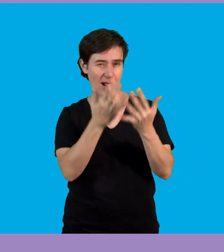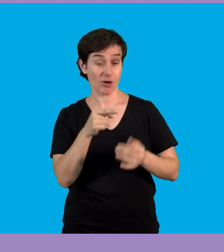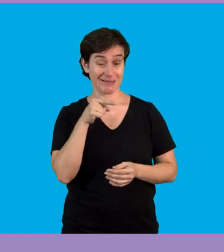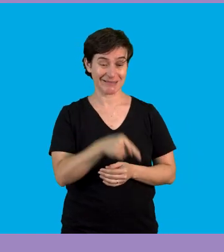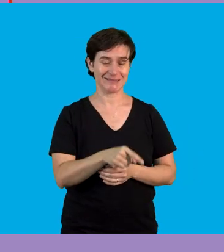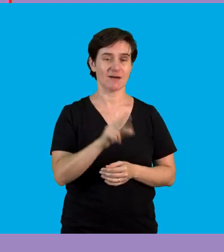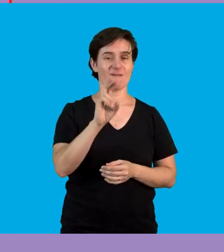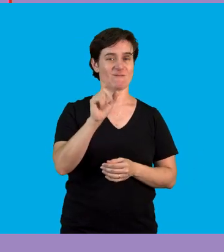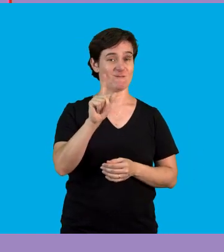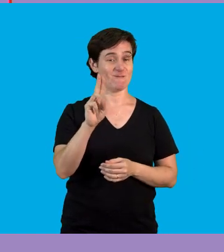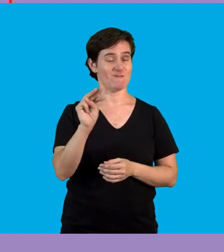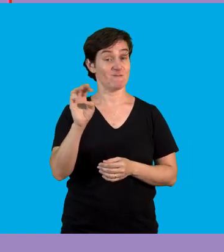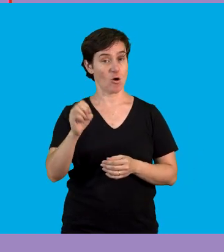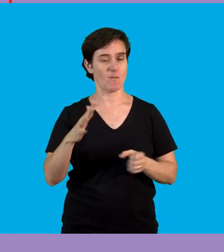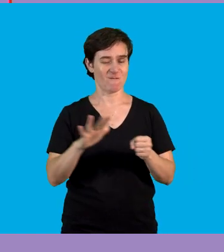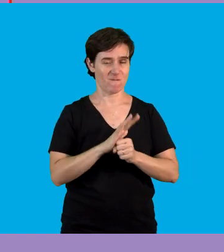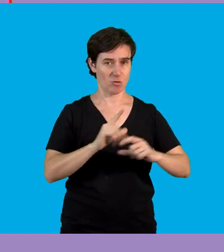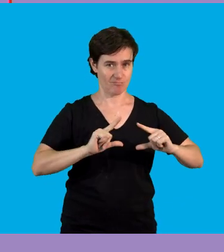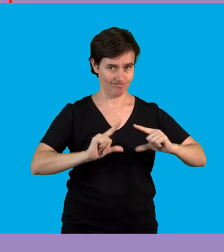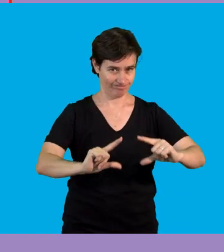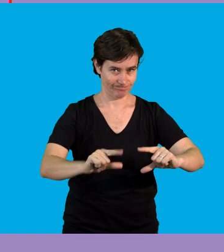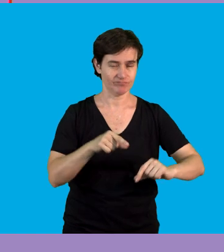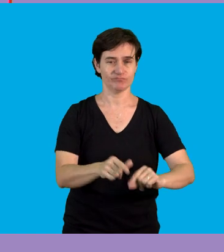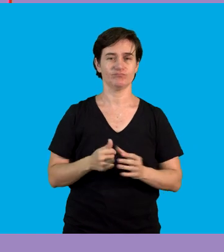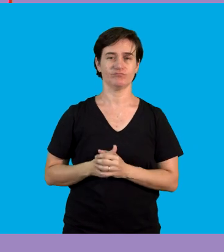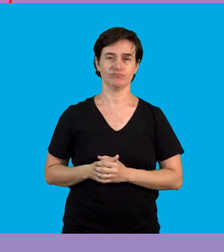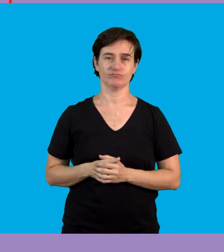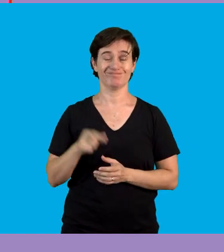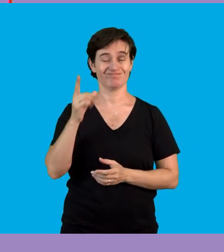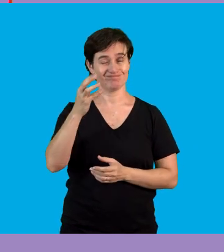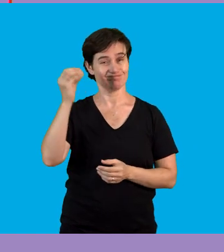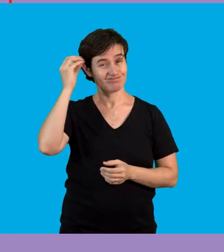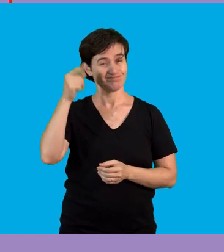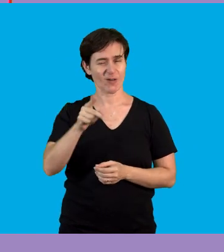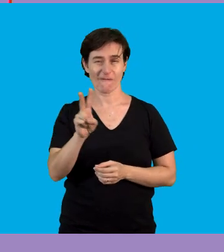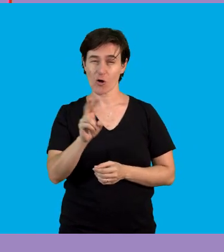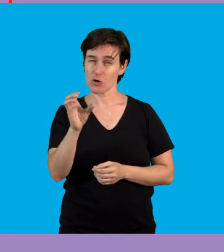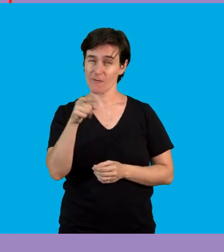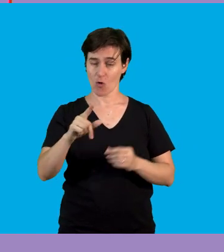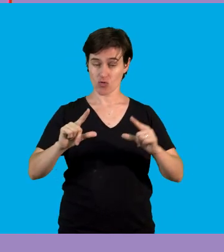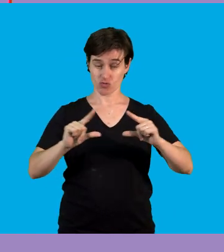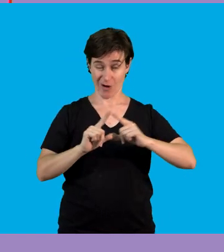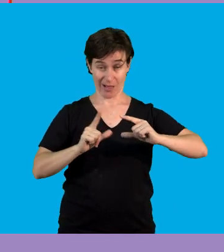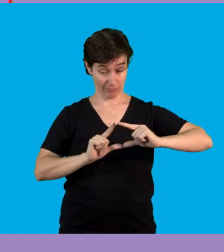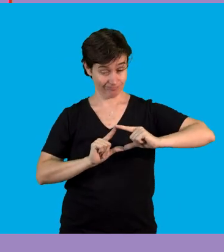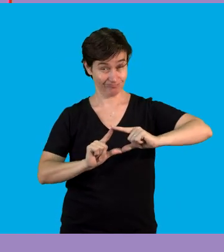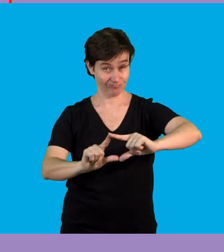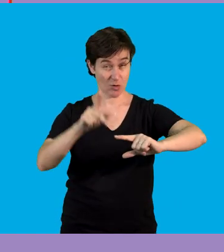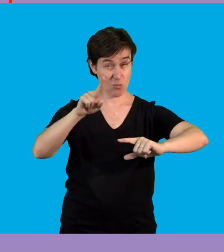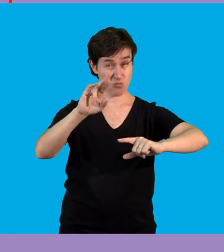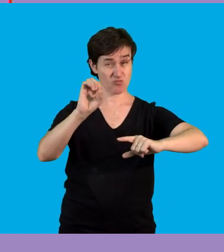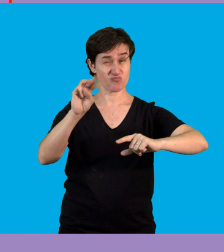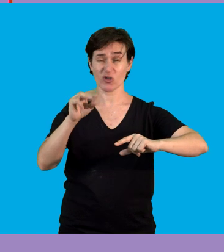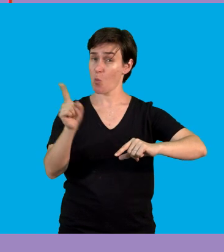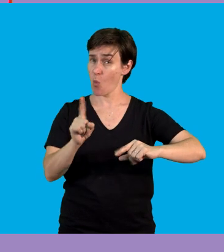the volume of our prism. So remember, the volume of a triangular prism will be